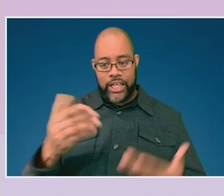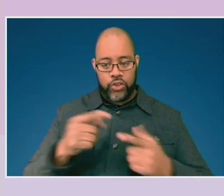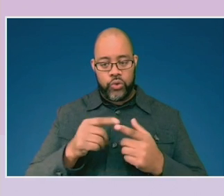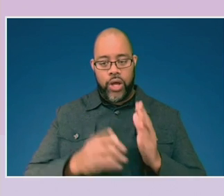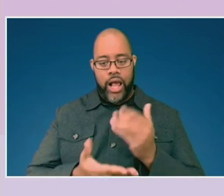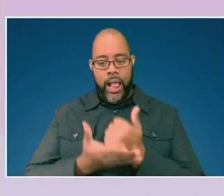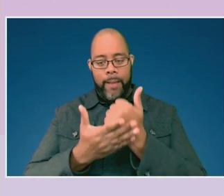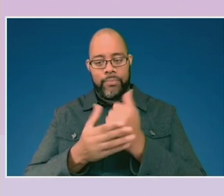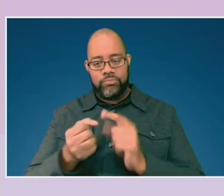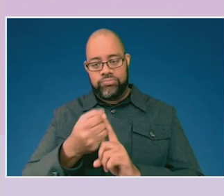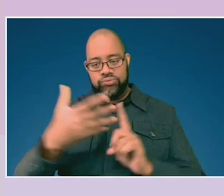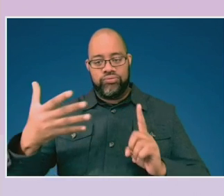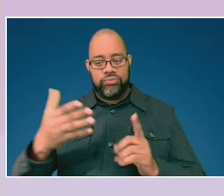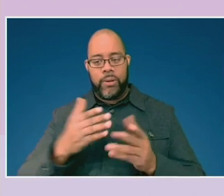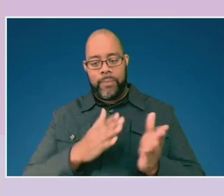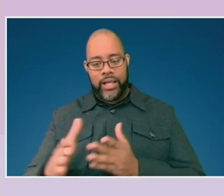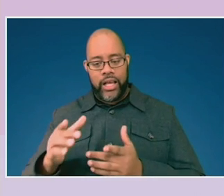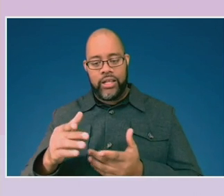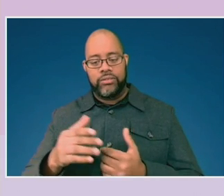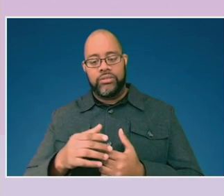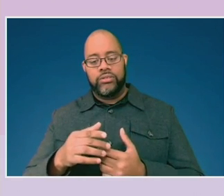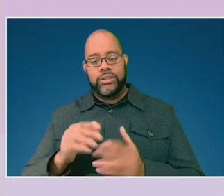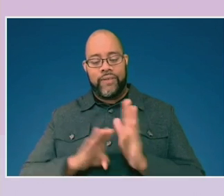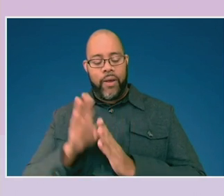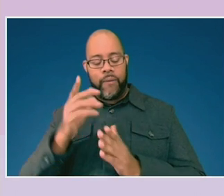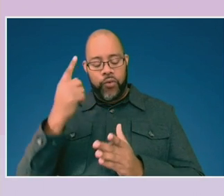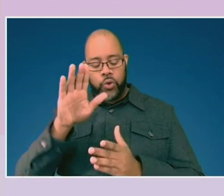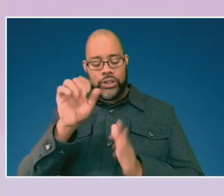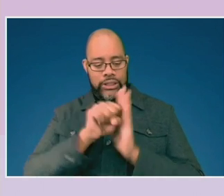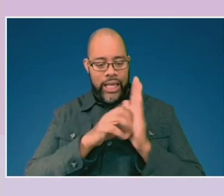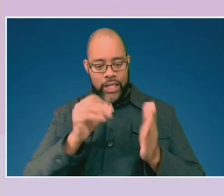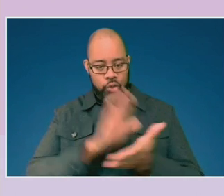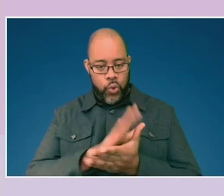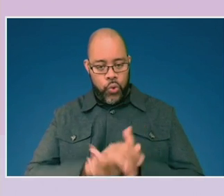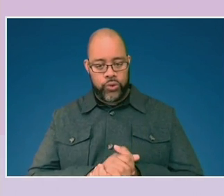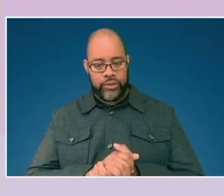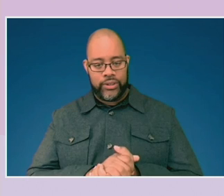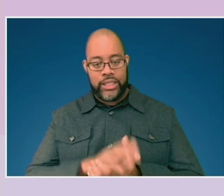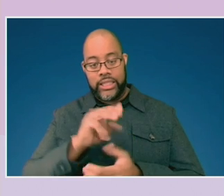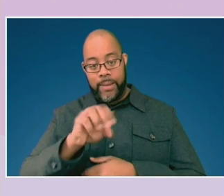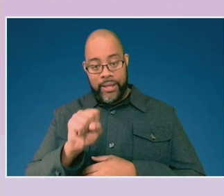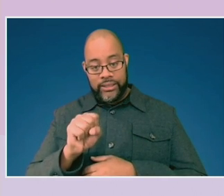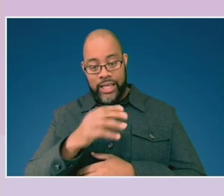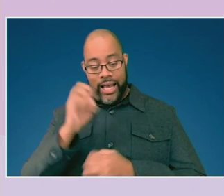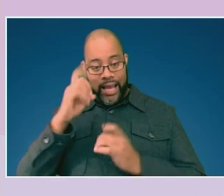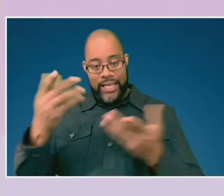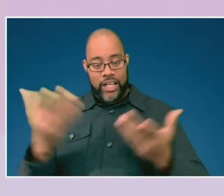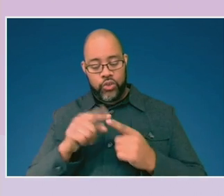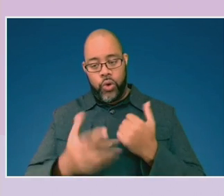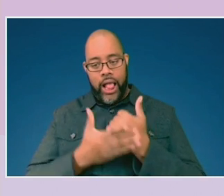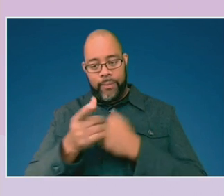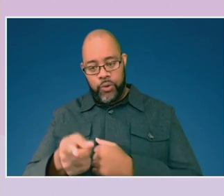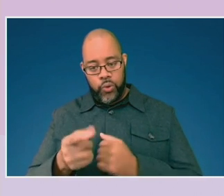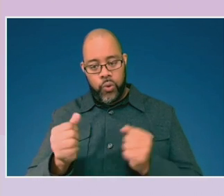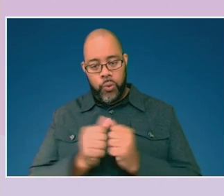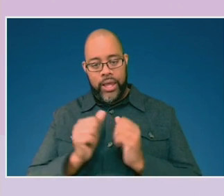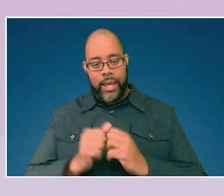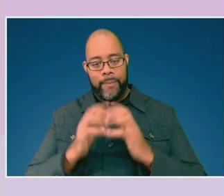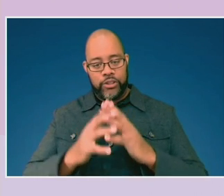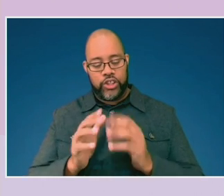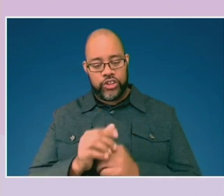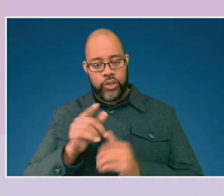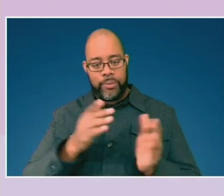expansion plan you feel is right for your state and schools. And CMS and Ed is here to help you with the implementation of your